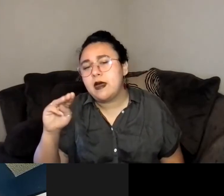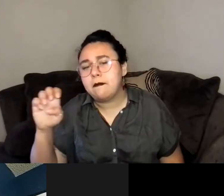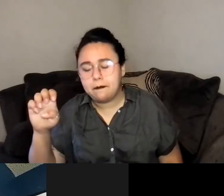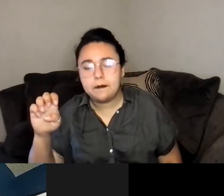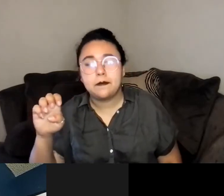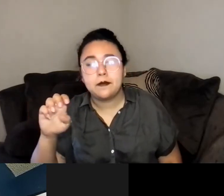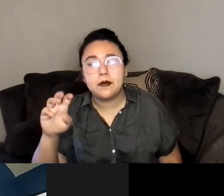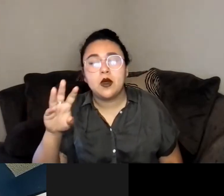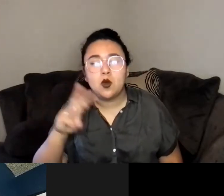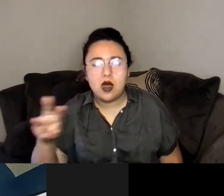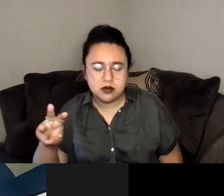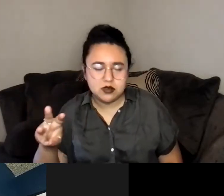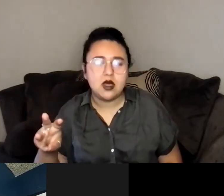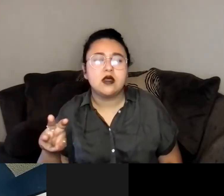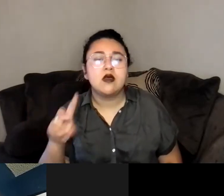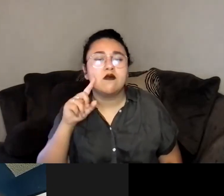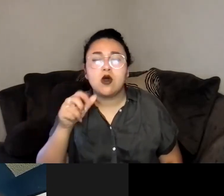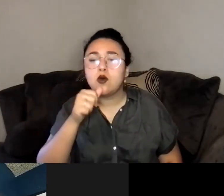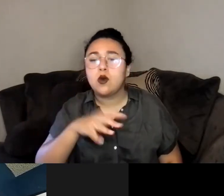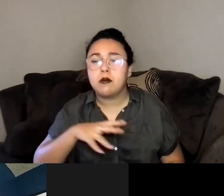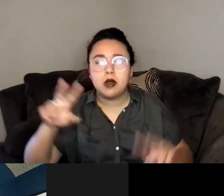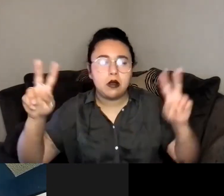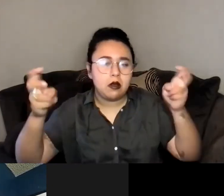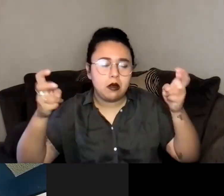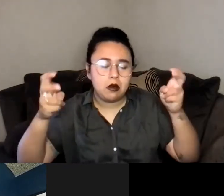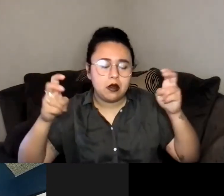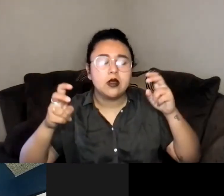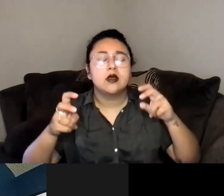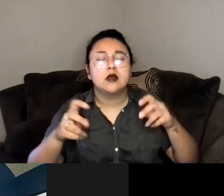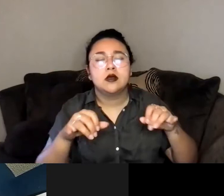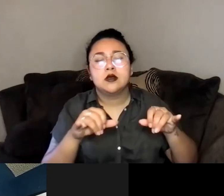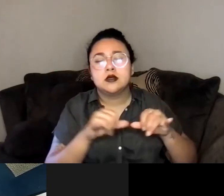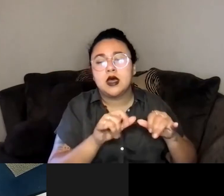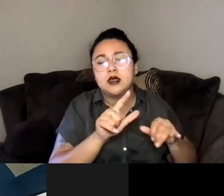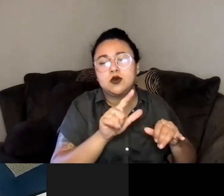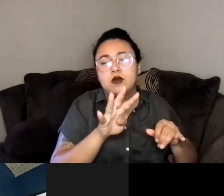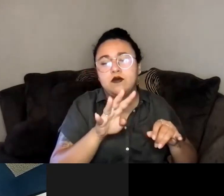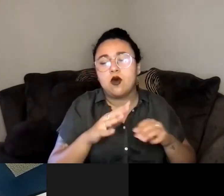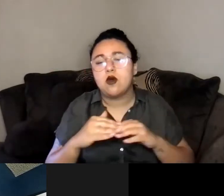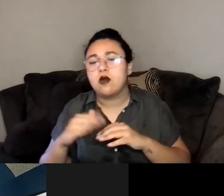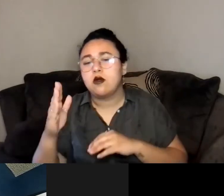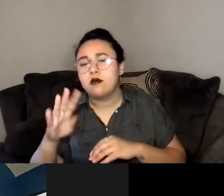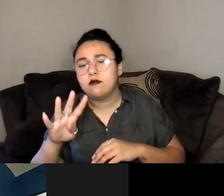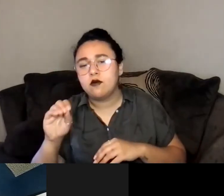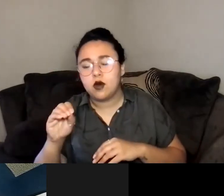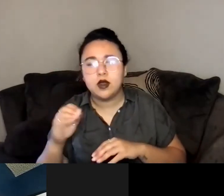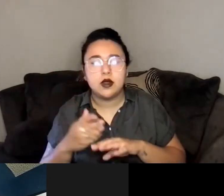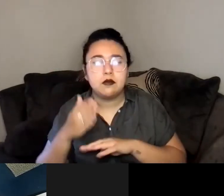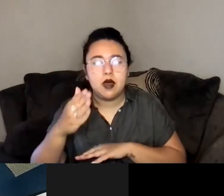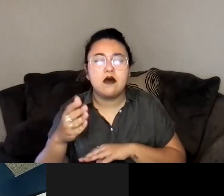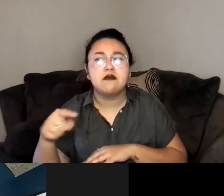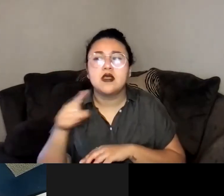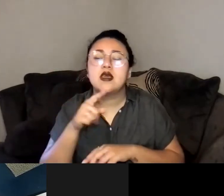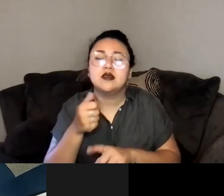unquote women size 24 or men size 40 and above to self-report on cars that work well for them.